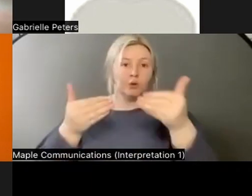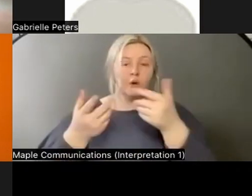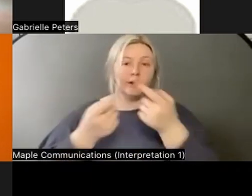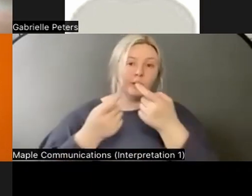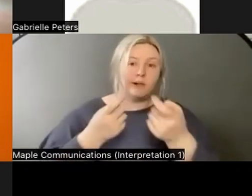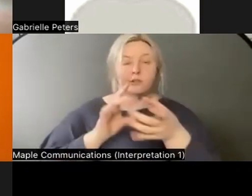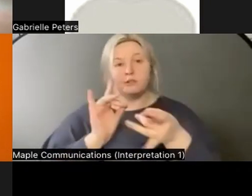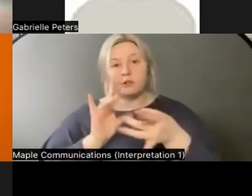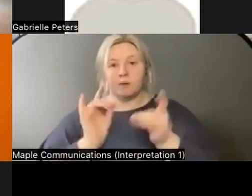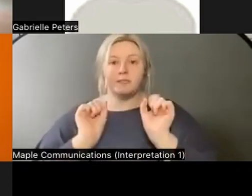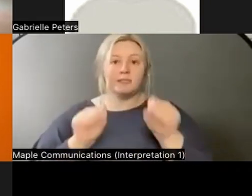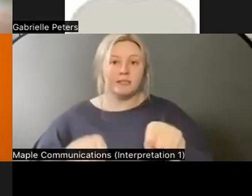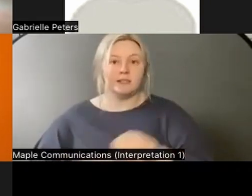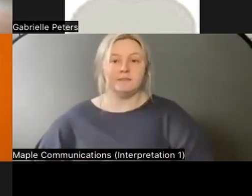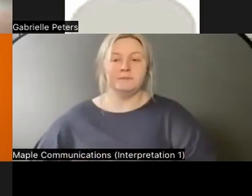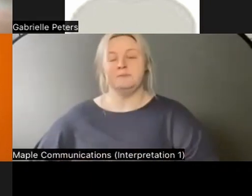want to discuss specifically.